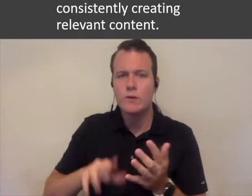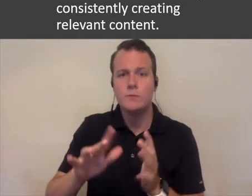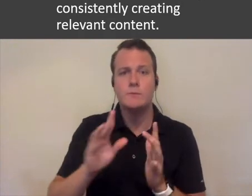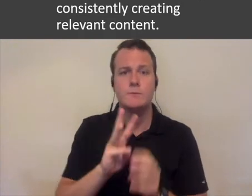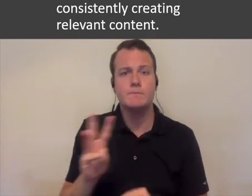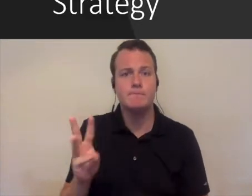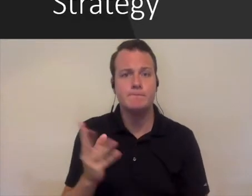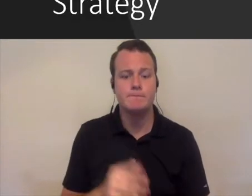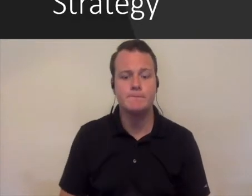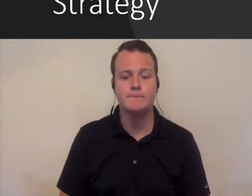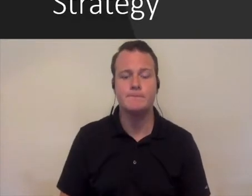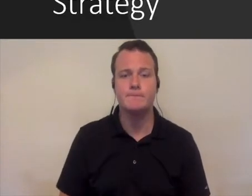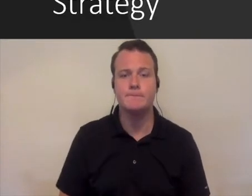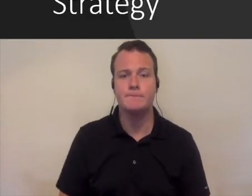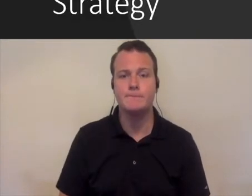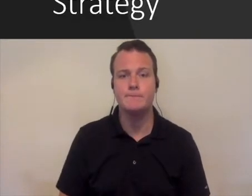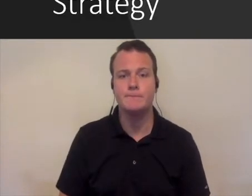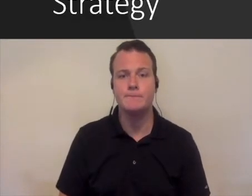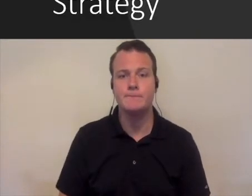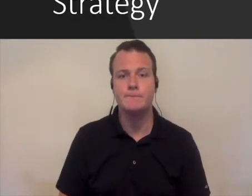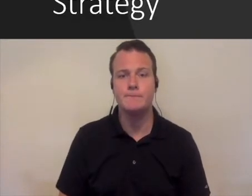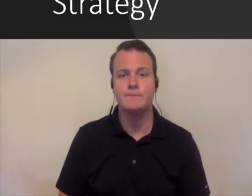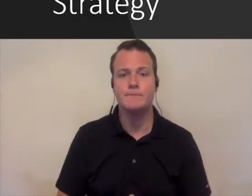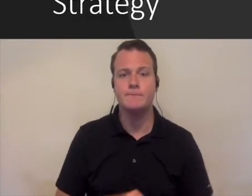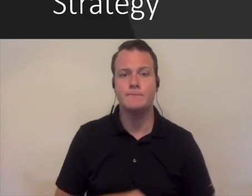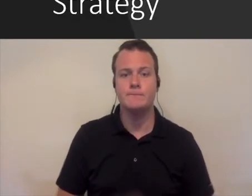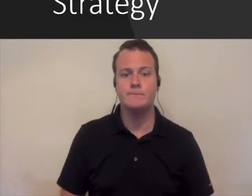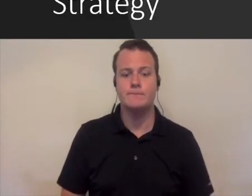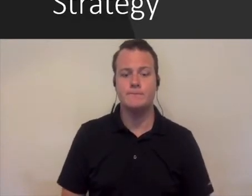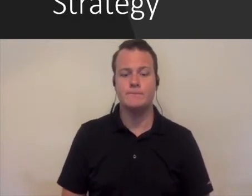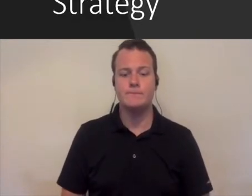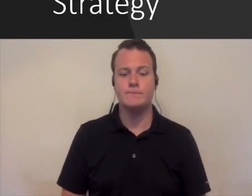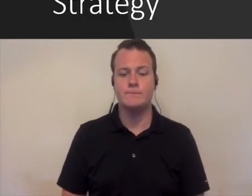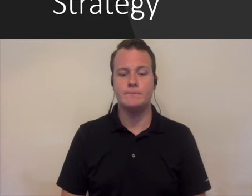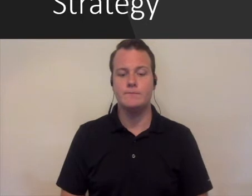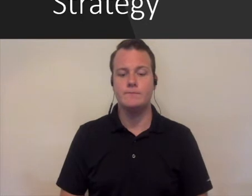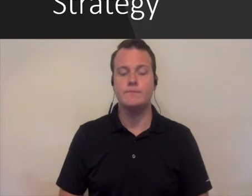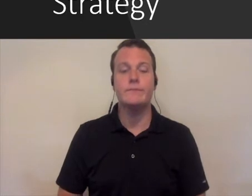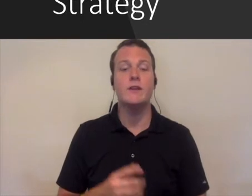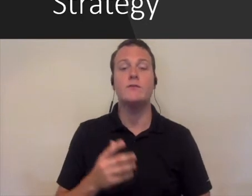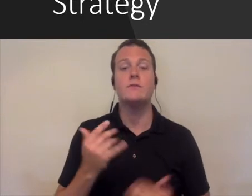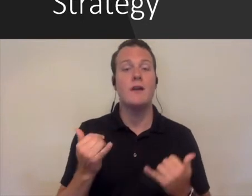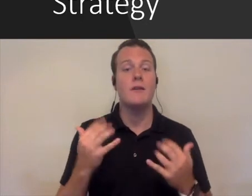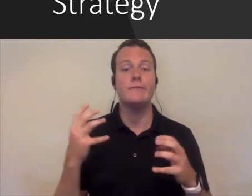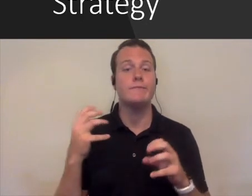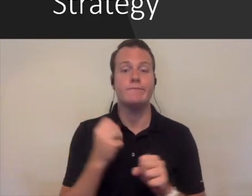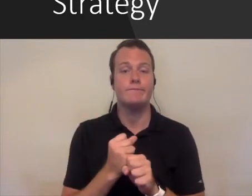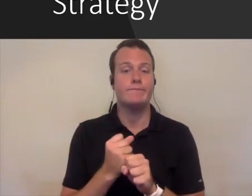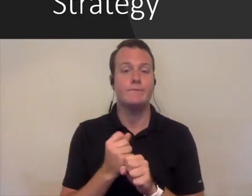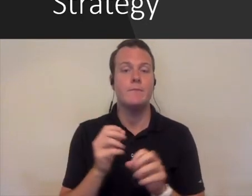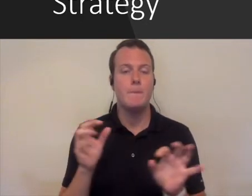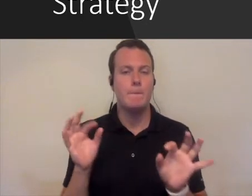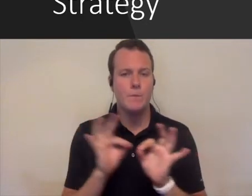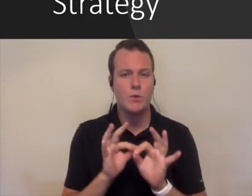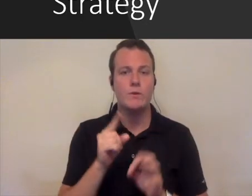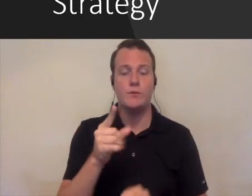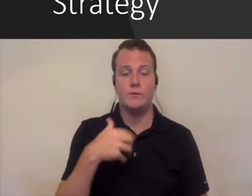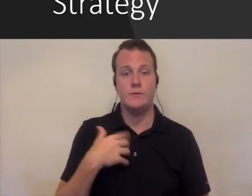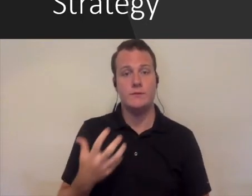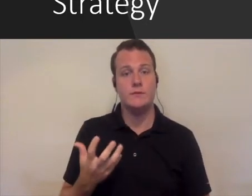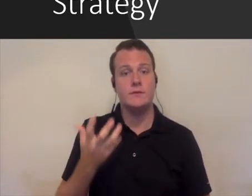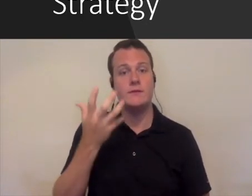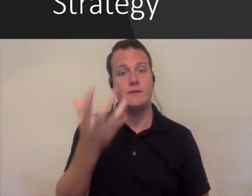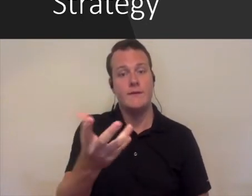Let's go to the next slide. In short, you want to make sure that you deliver consistent,